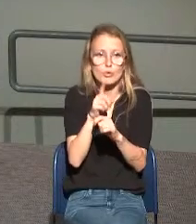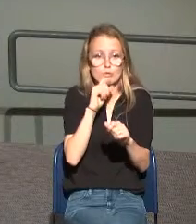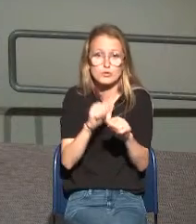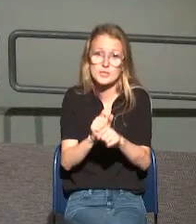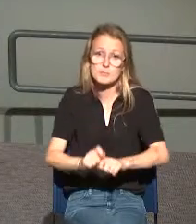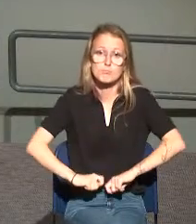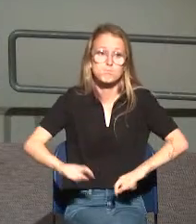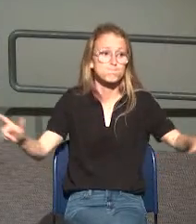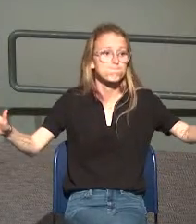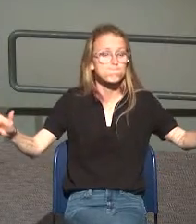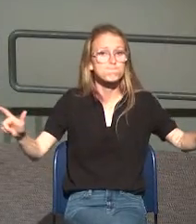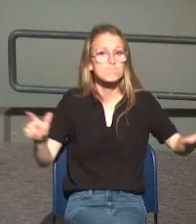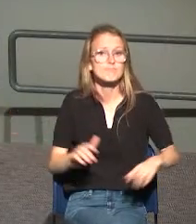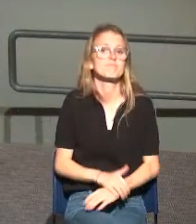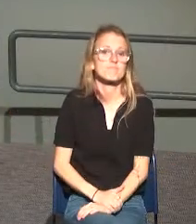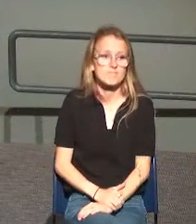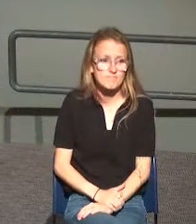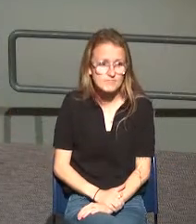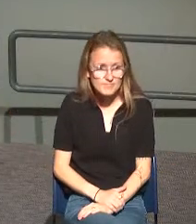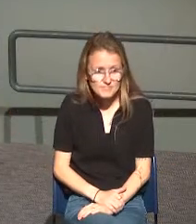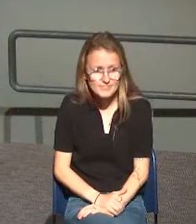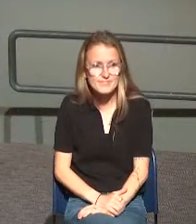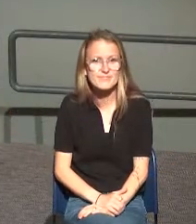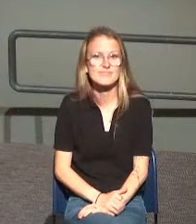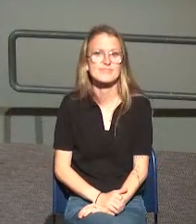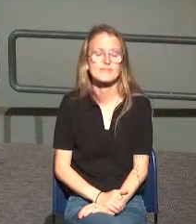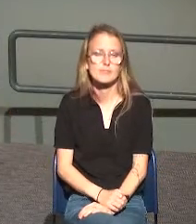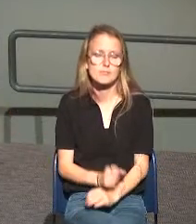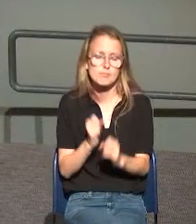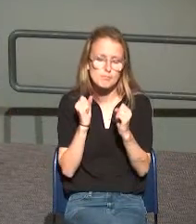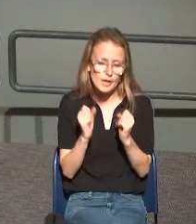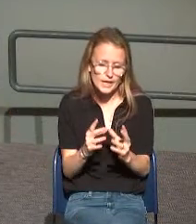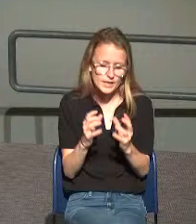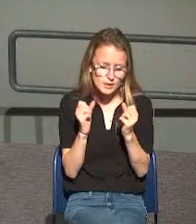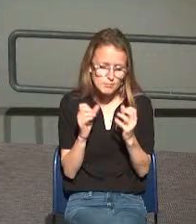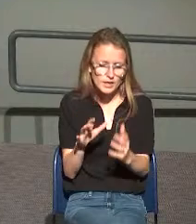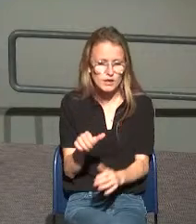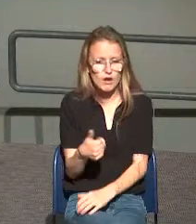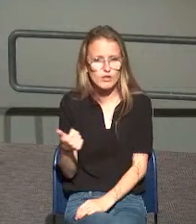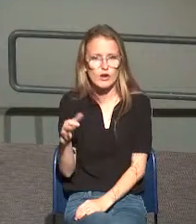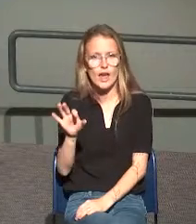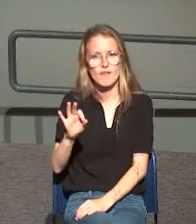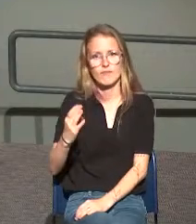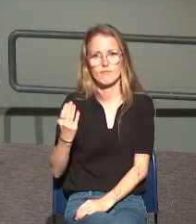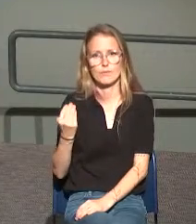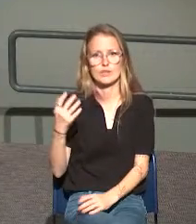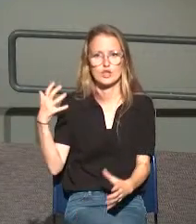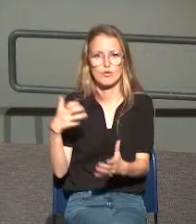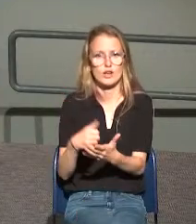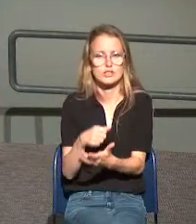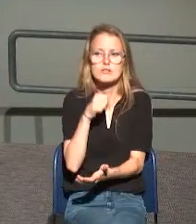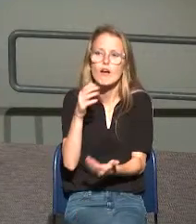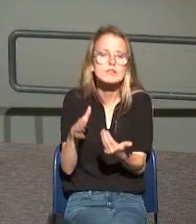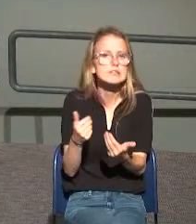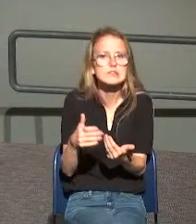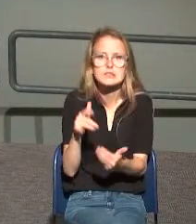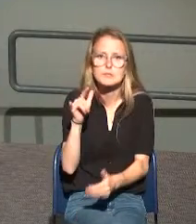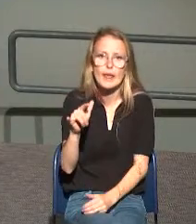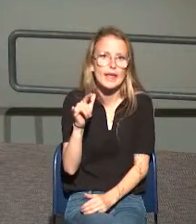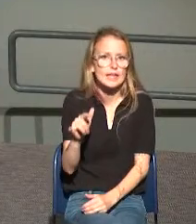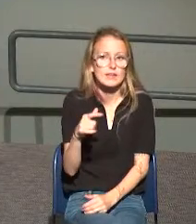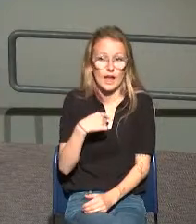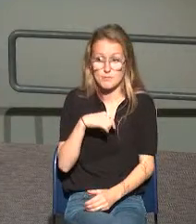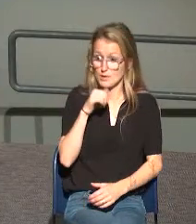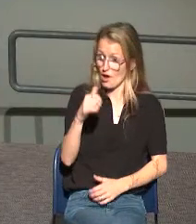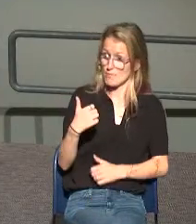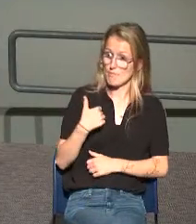leaked. There had been multiple other F-14 crashes. It was not an easy airplane to fly, and I'm not a